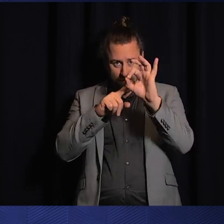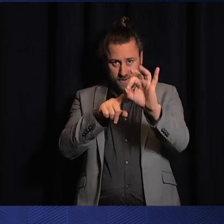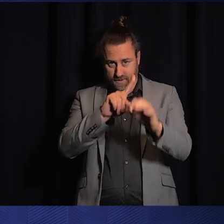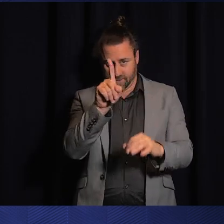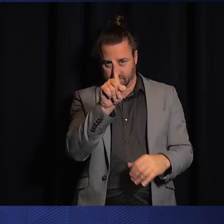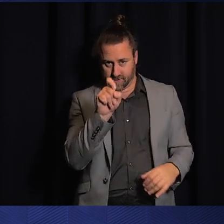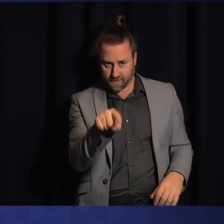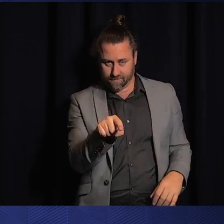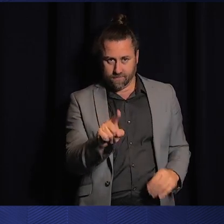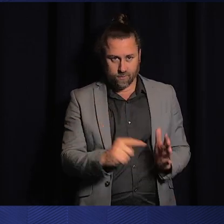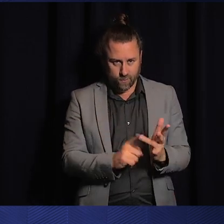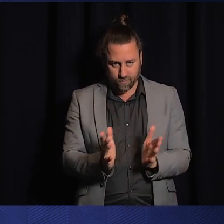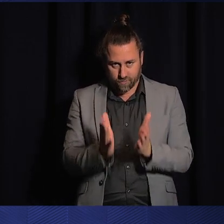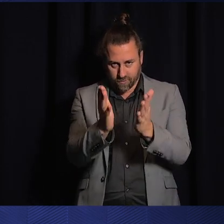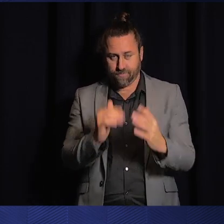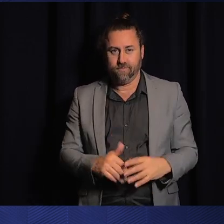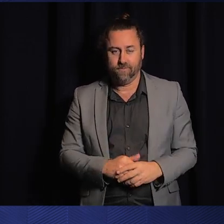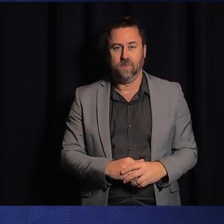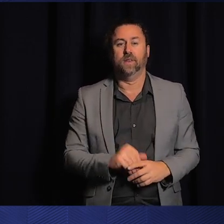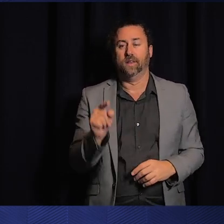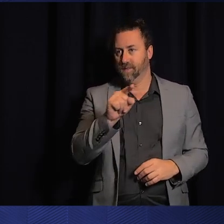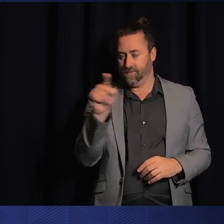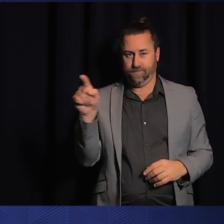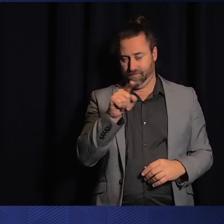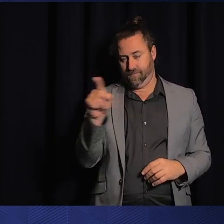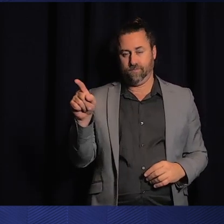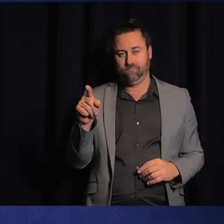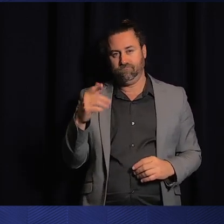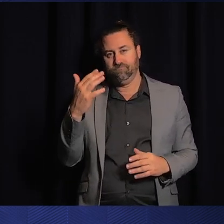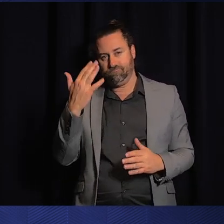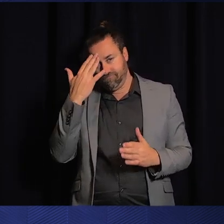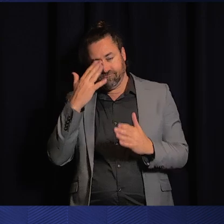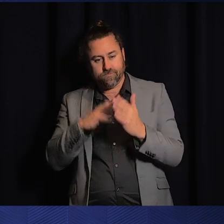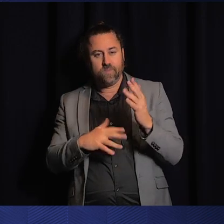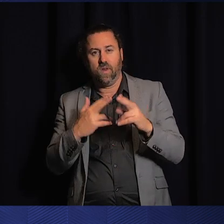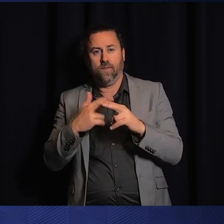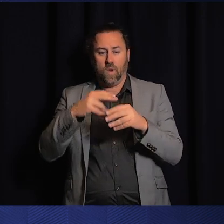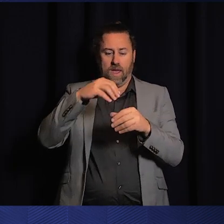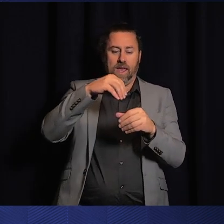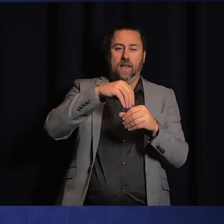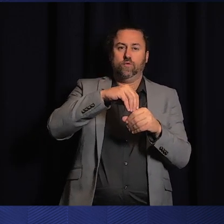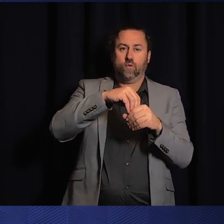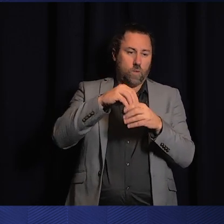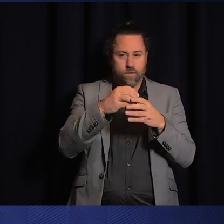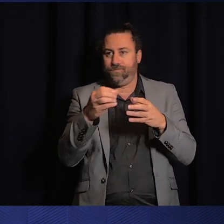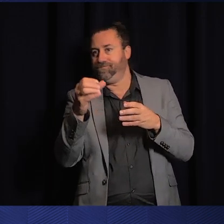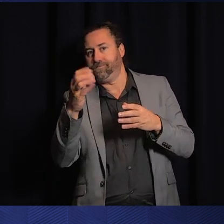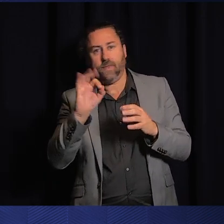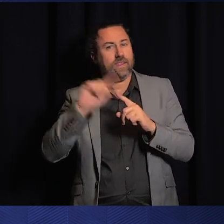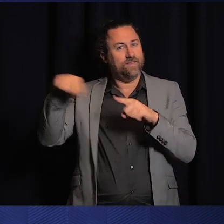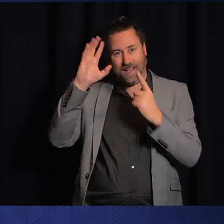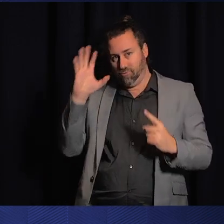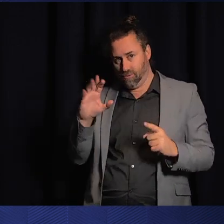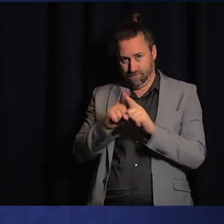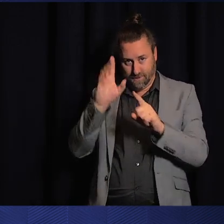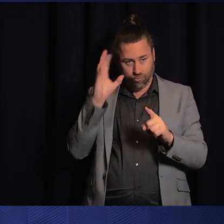that you are the special rapporteur for internally displaced persons, and the proposal that you have put